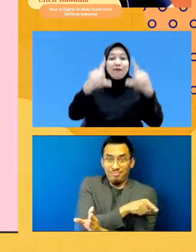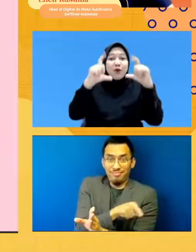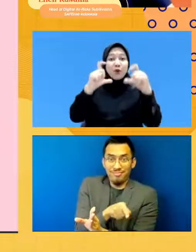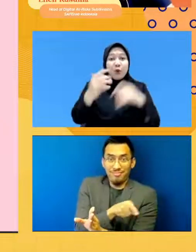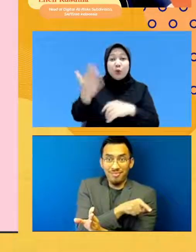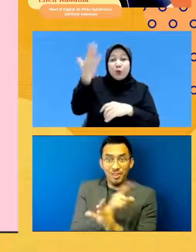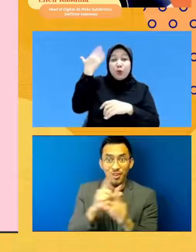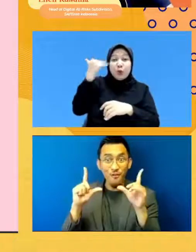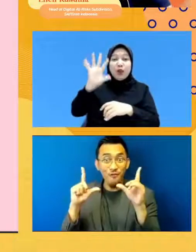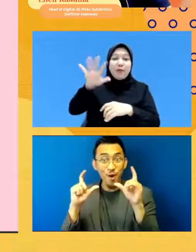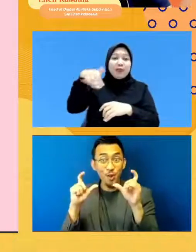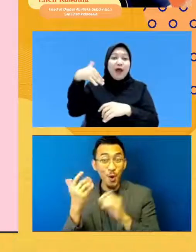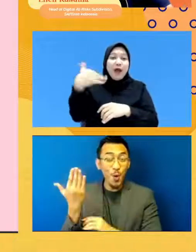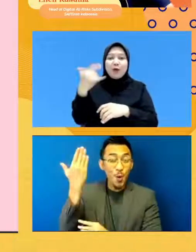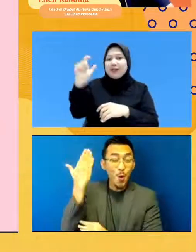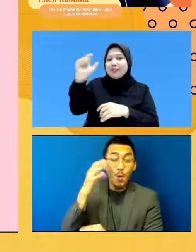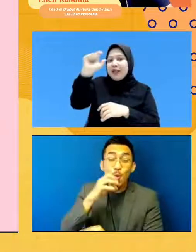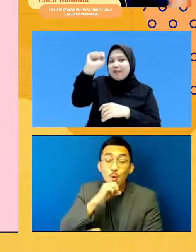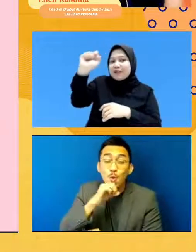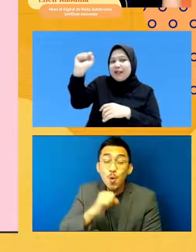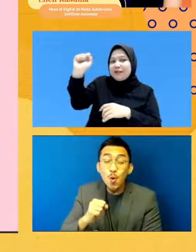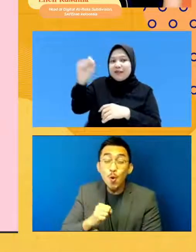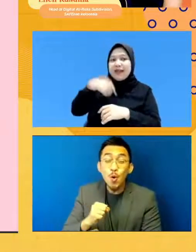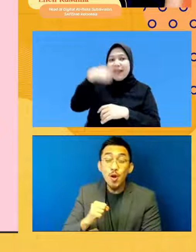selfies where you are not wearing hijab,